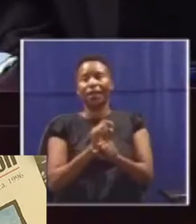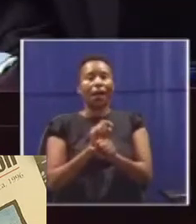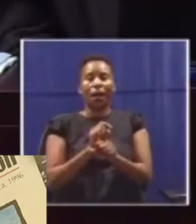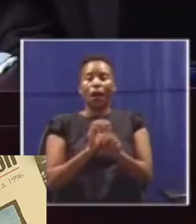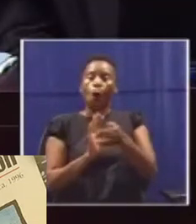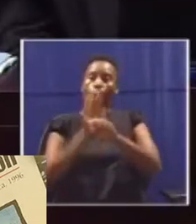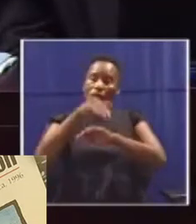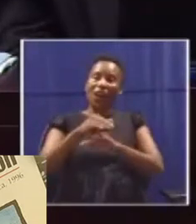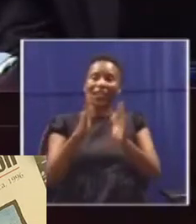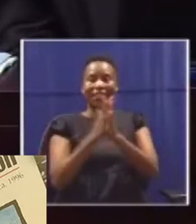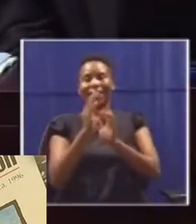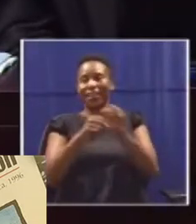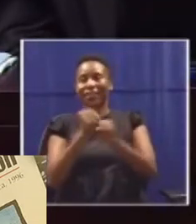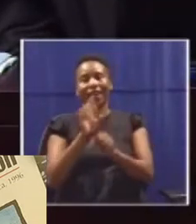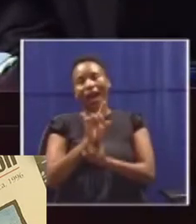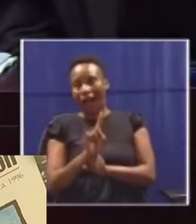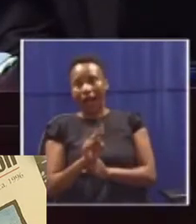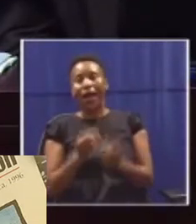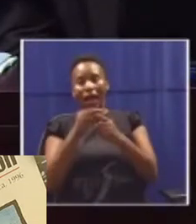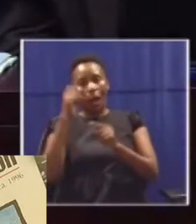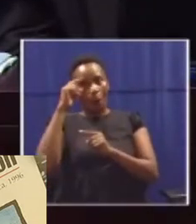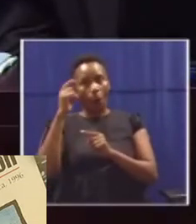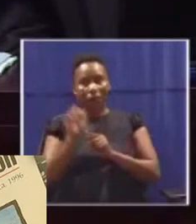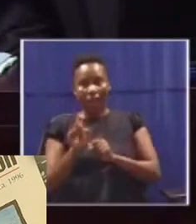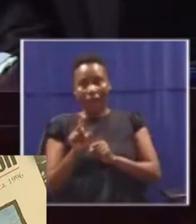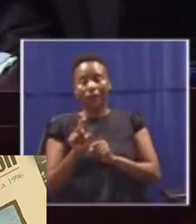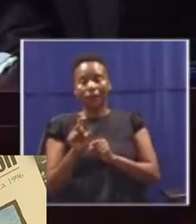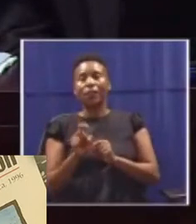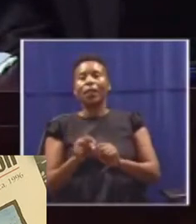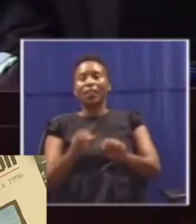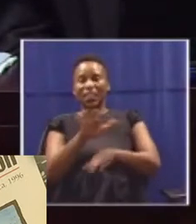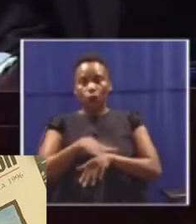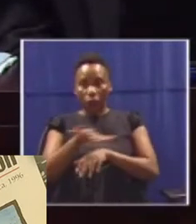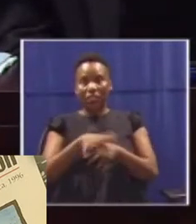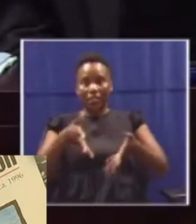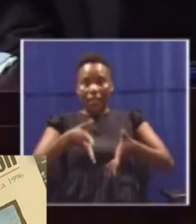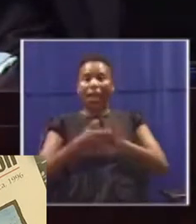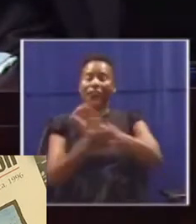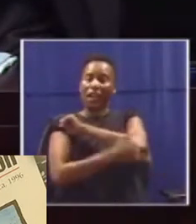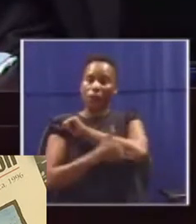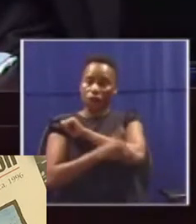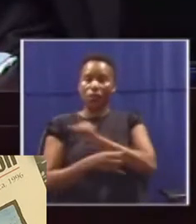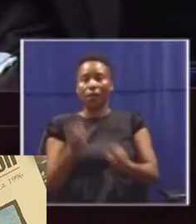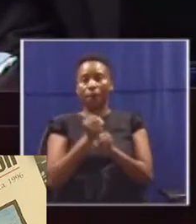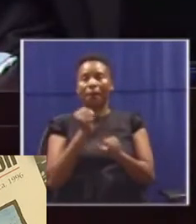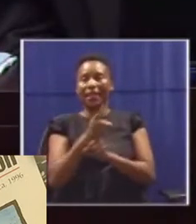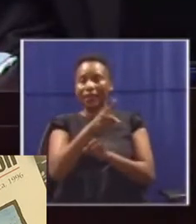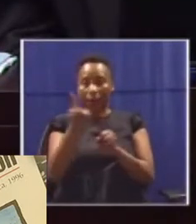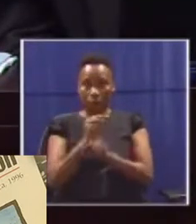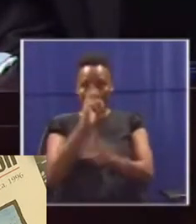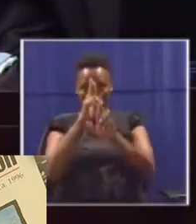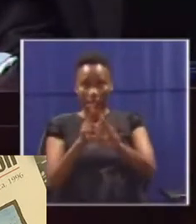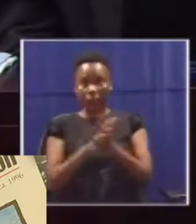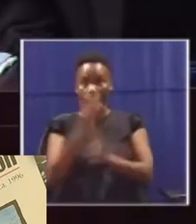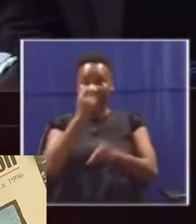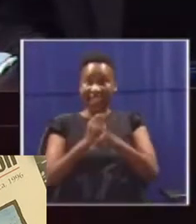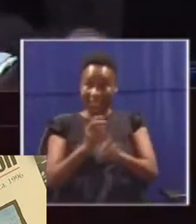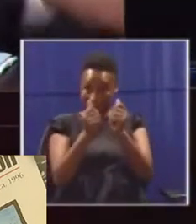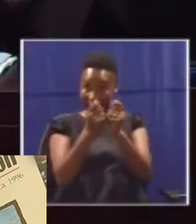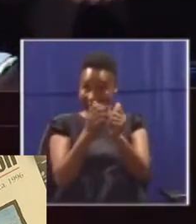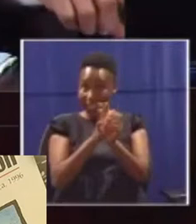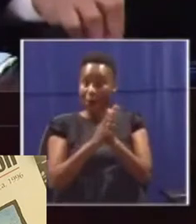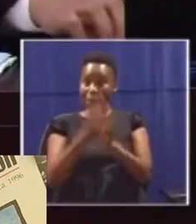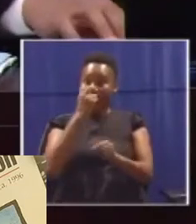the fiscal situation in the country, that if they do breach it, they would rather pay the 10 million rand. We need the money because